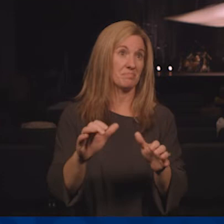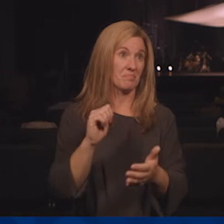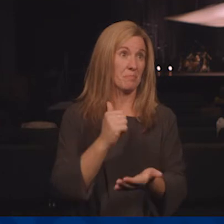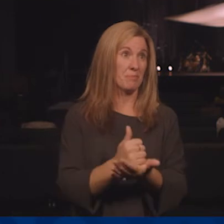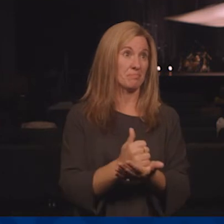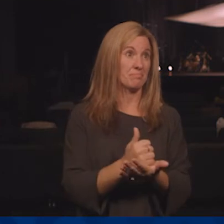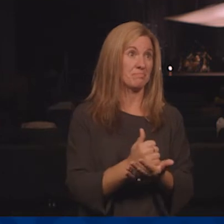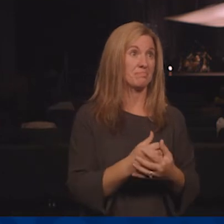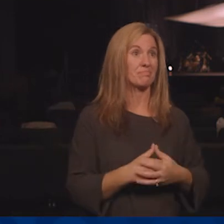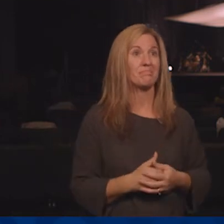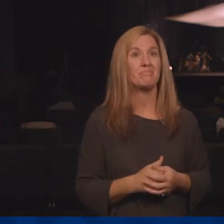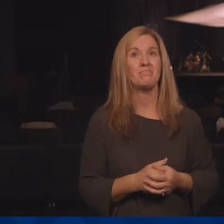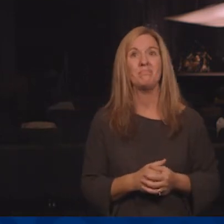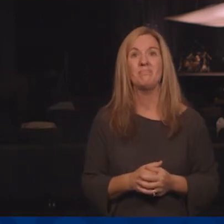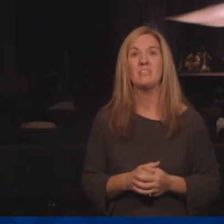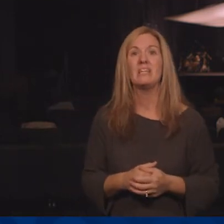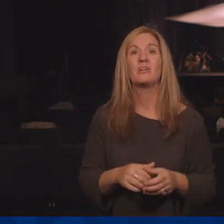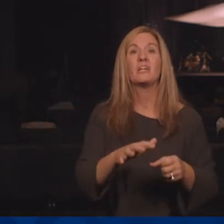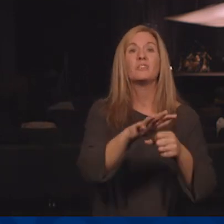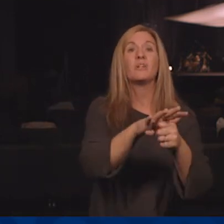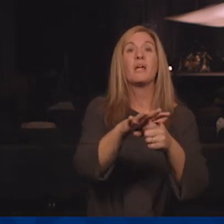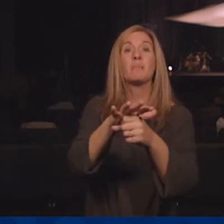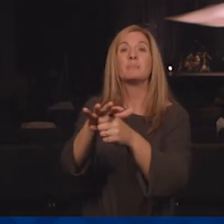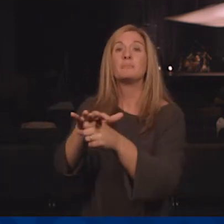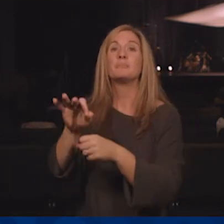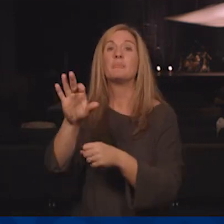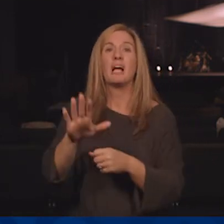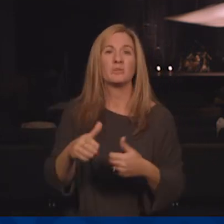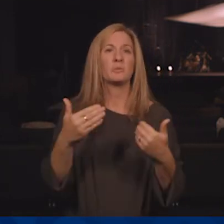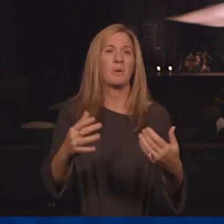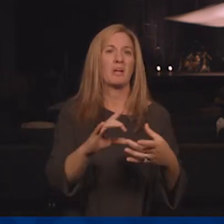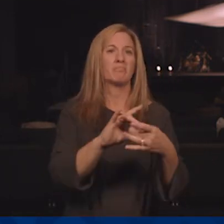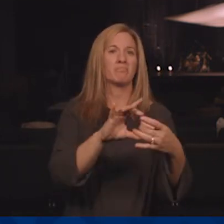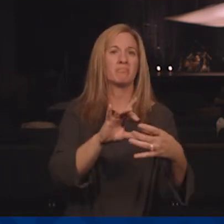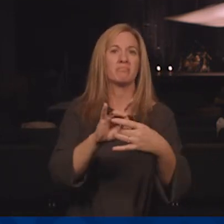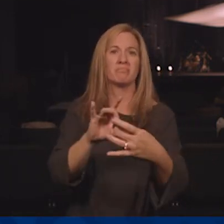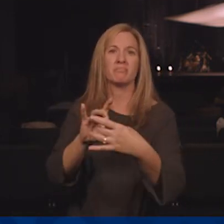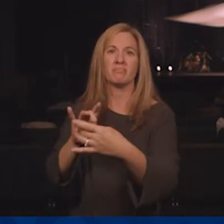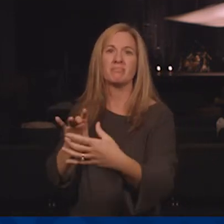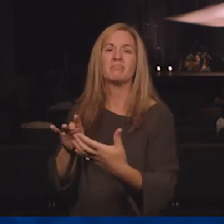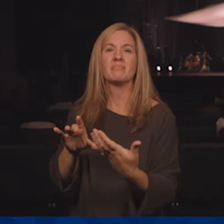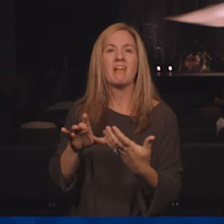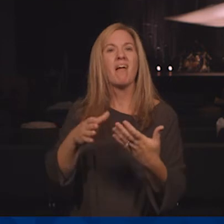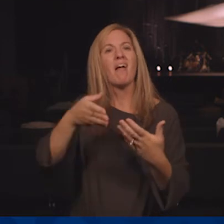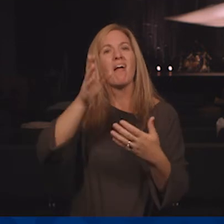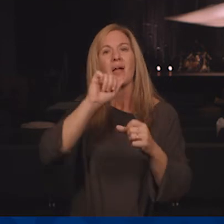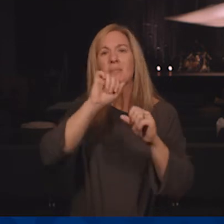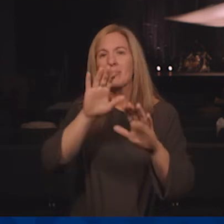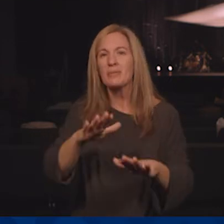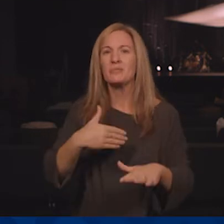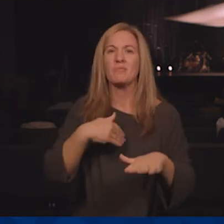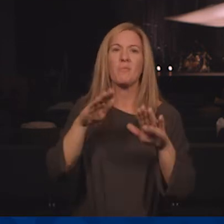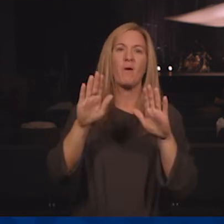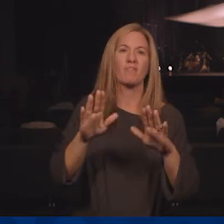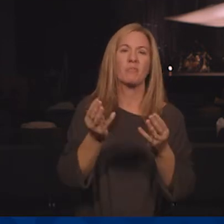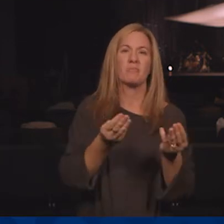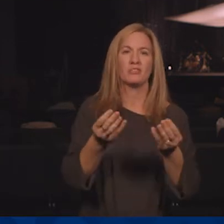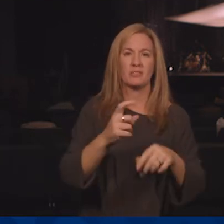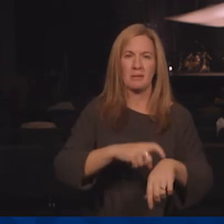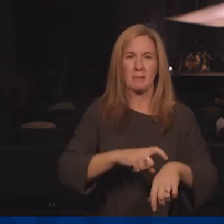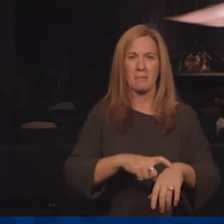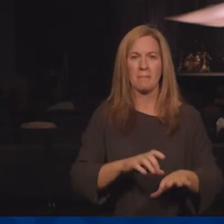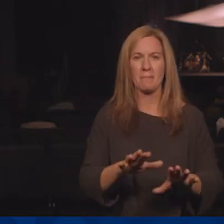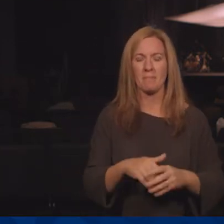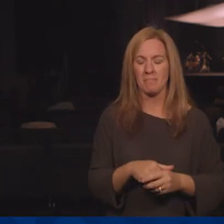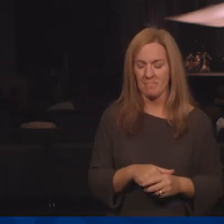campus pastors, I'm going to release your campuses to you. God bless you guys. Have a great ministry time. And for those